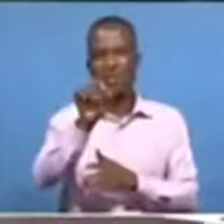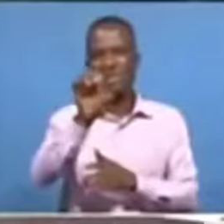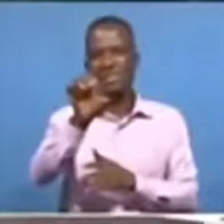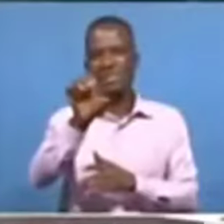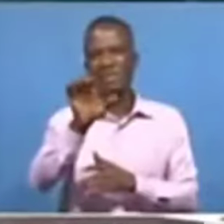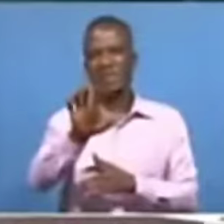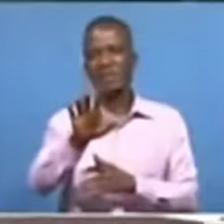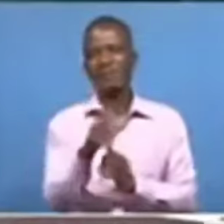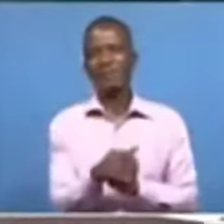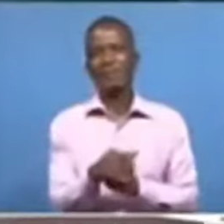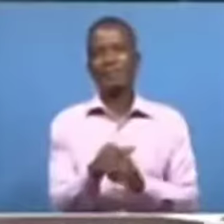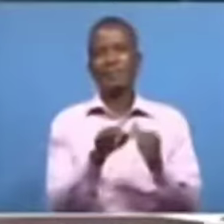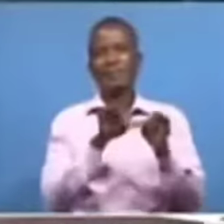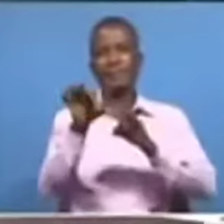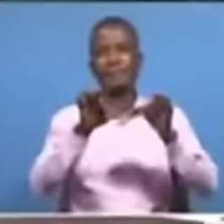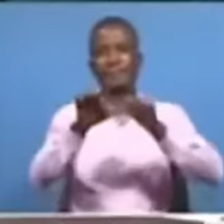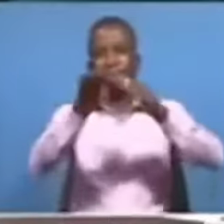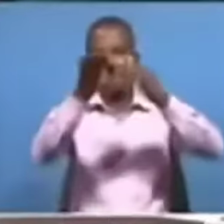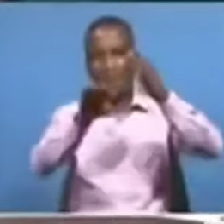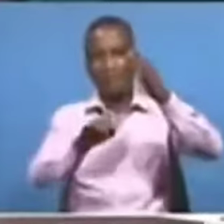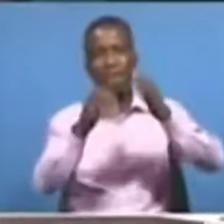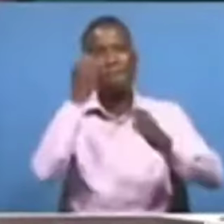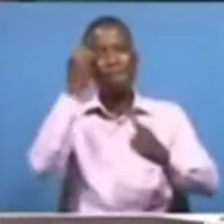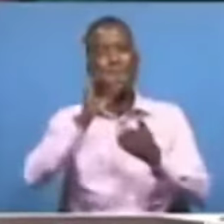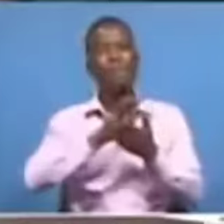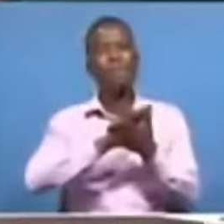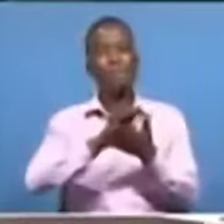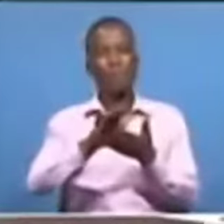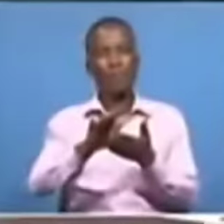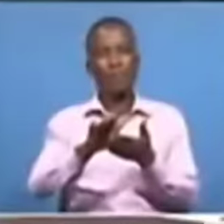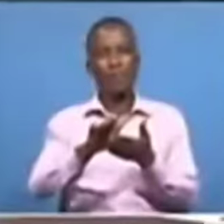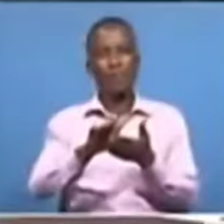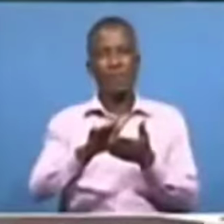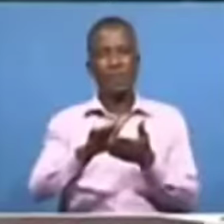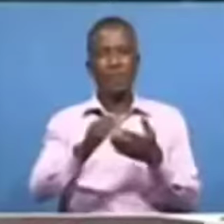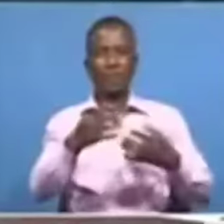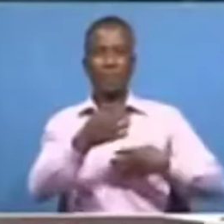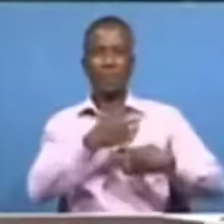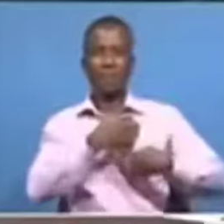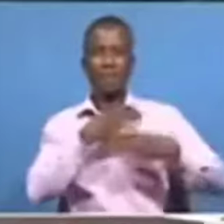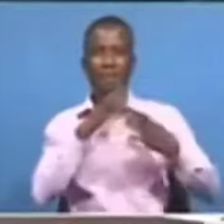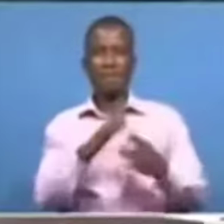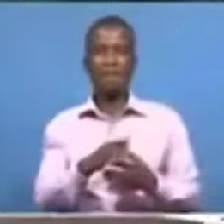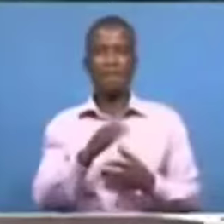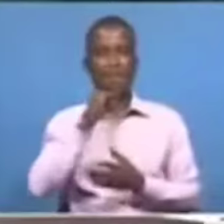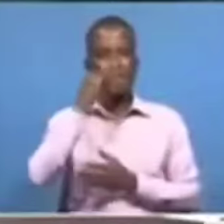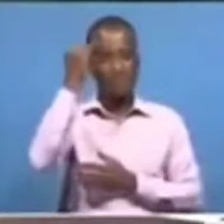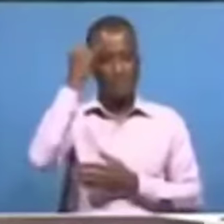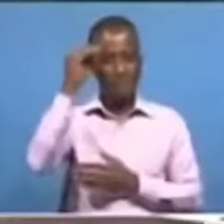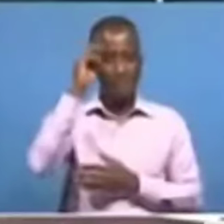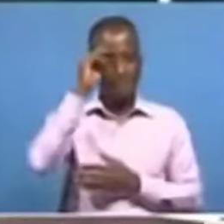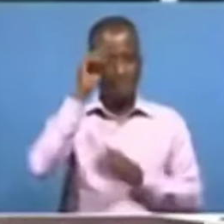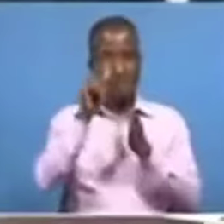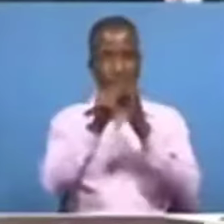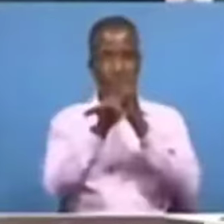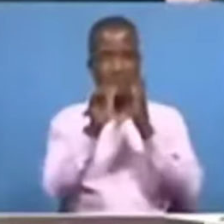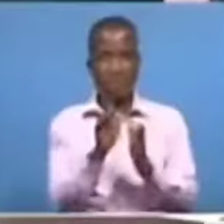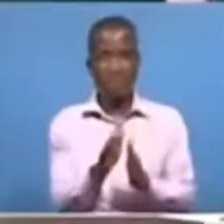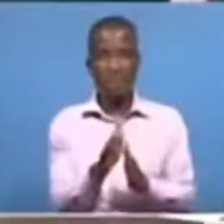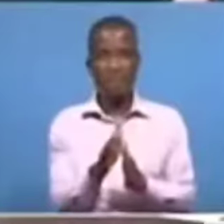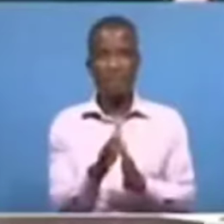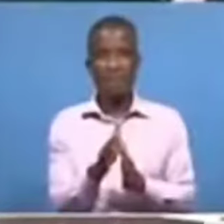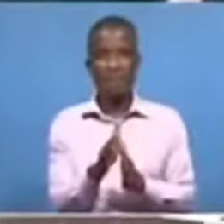to break this down so that those watching can understand, counsel for the petitioner has argued, and we have explained or elaborated that